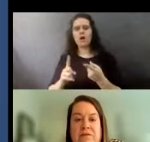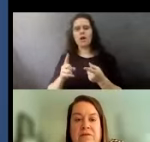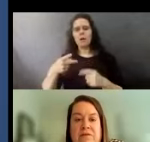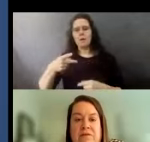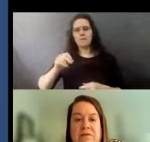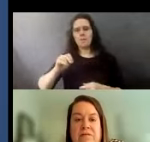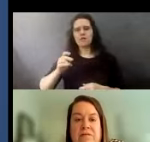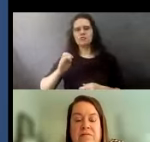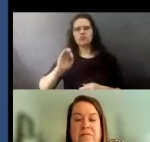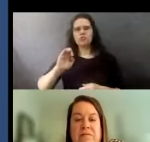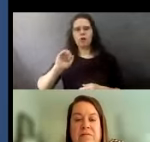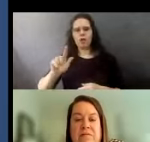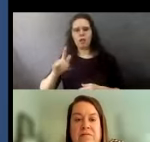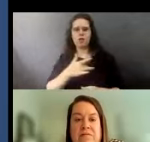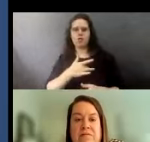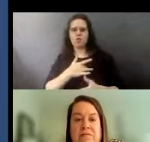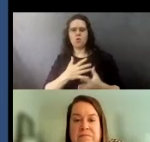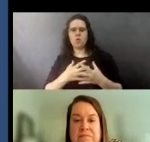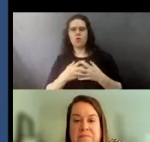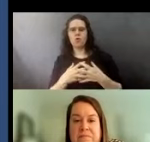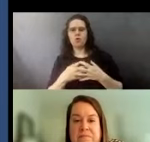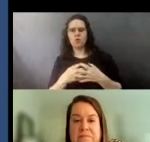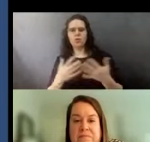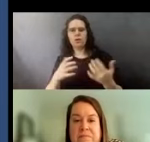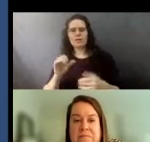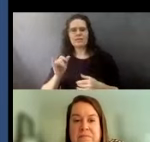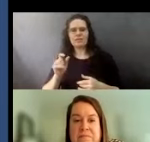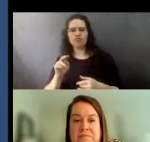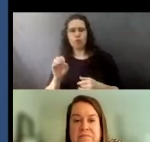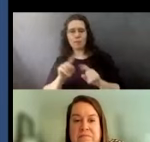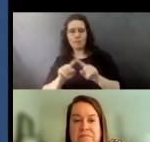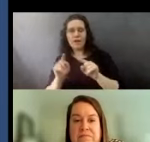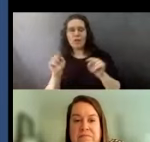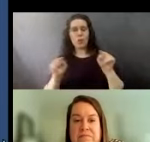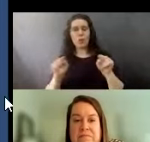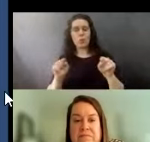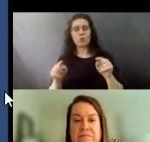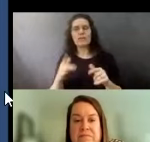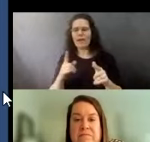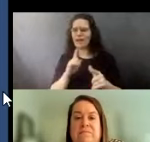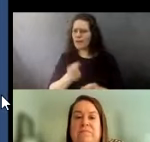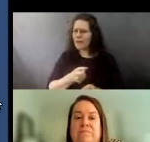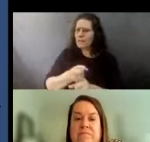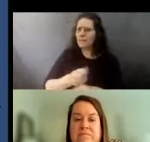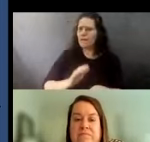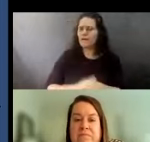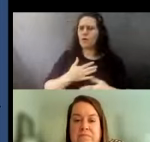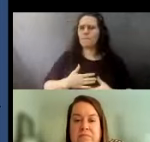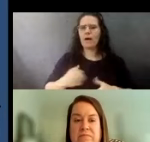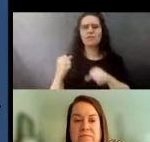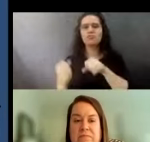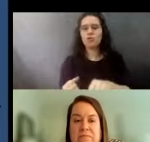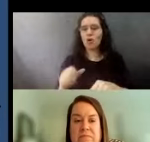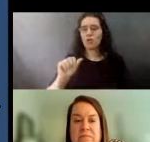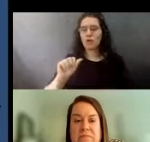indicative of profound damage to the body, and in particular, the autonomic nervous system of the body, that I don't